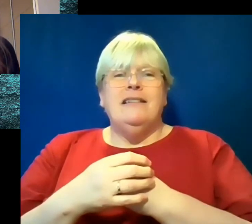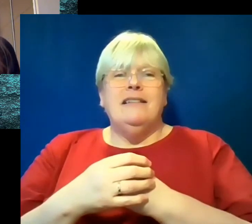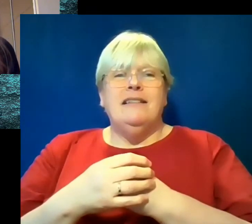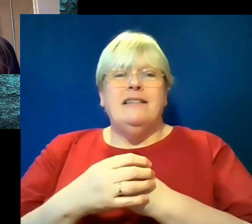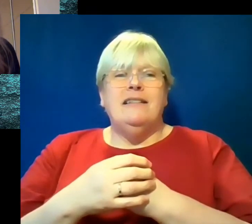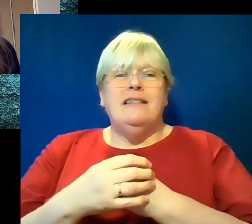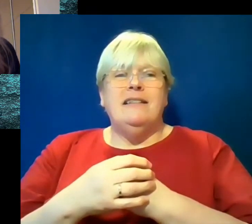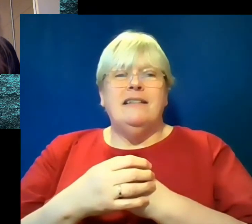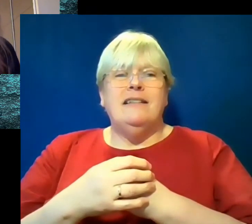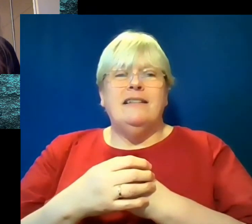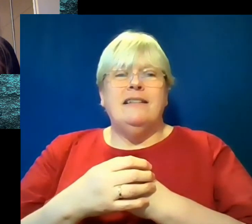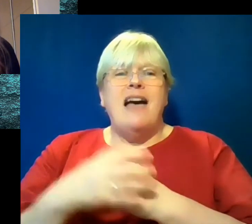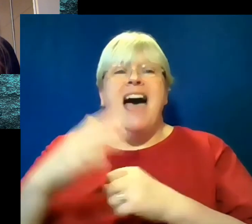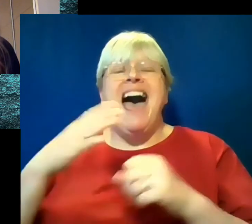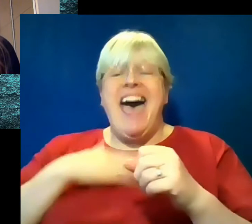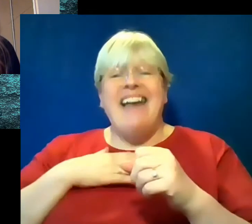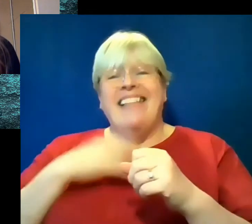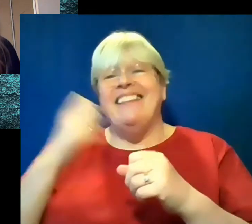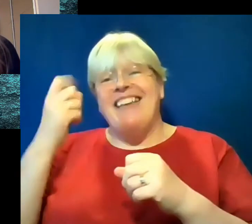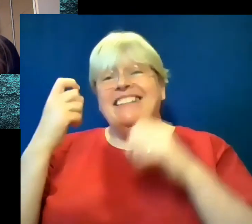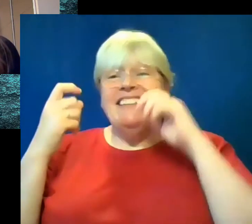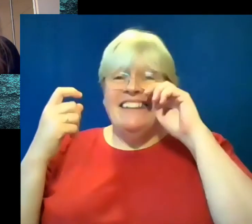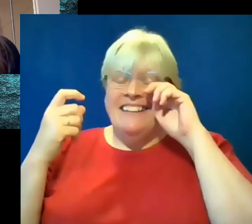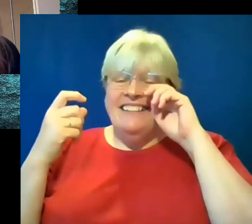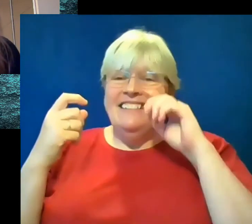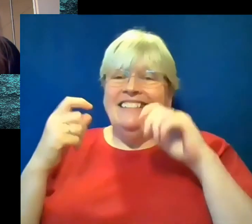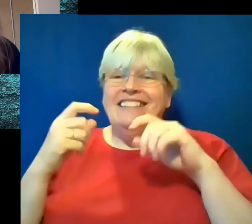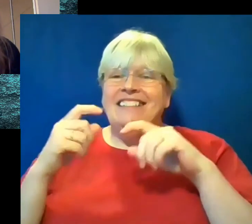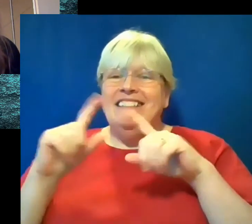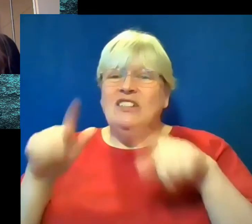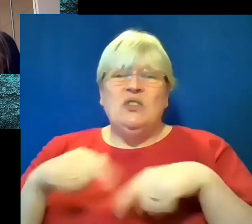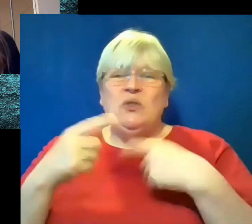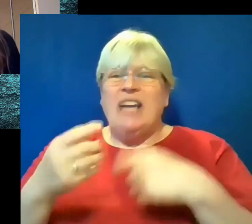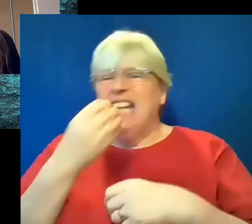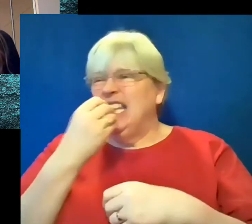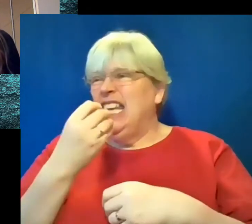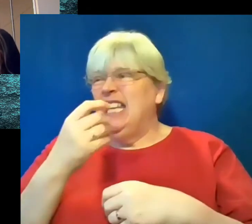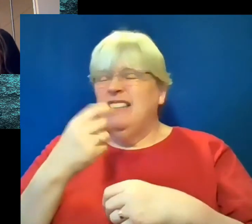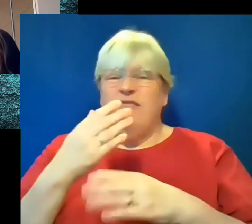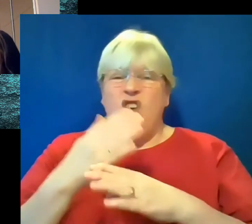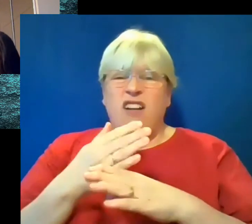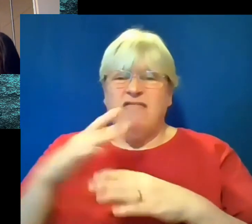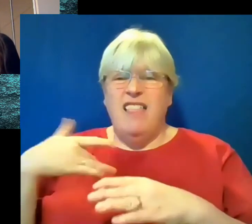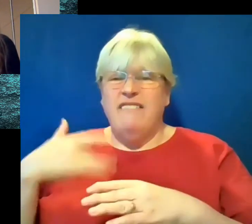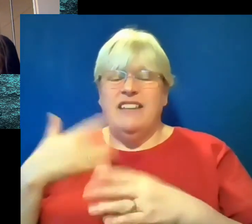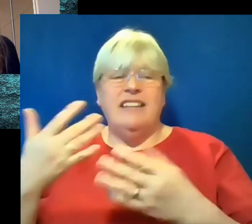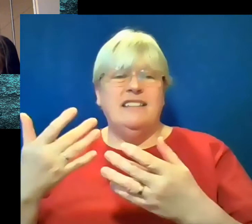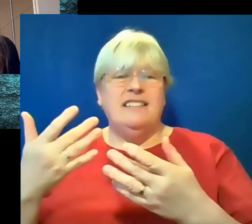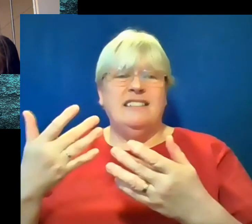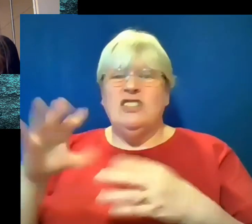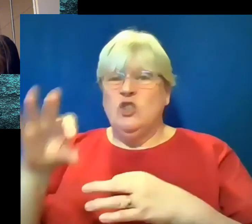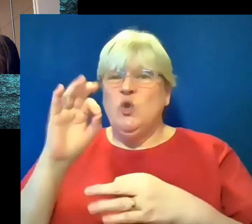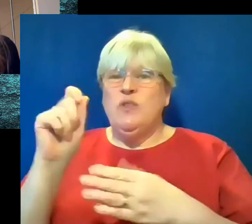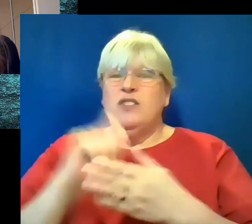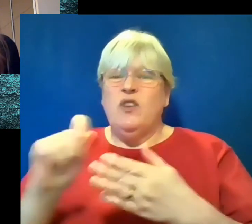I like that idea of not being able to eat for a living, so choosing instead to write. I think I would find it easier to eat